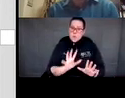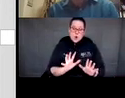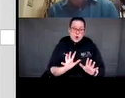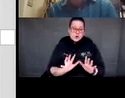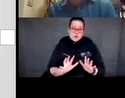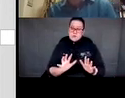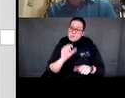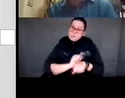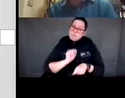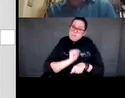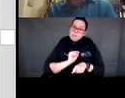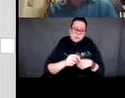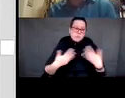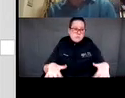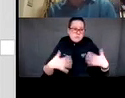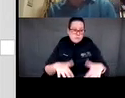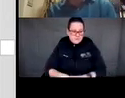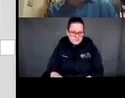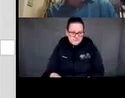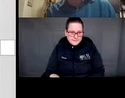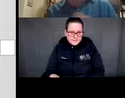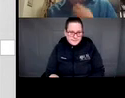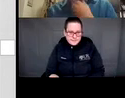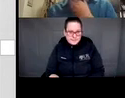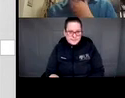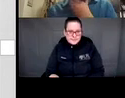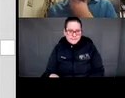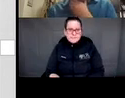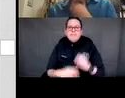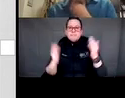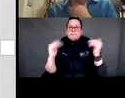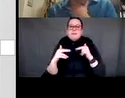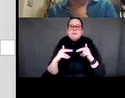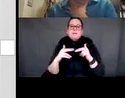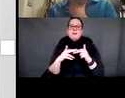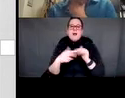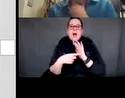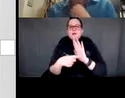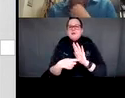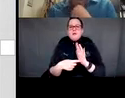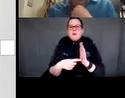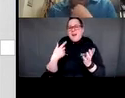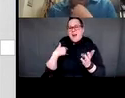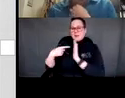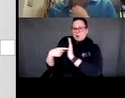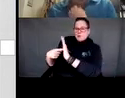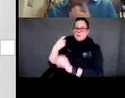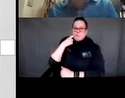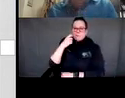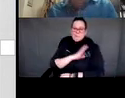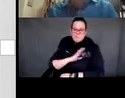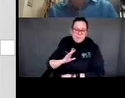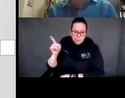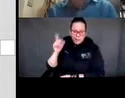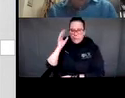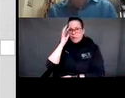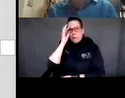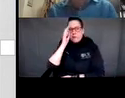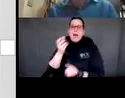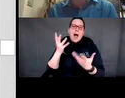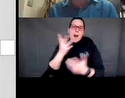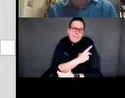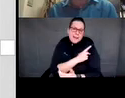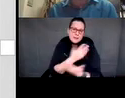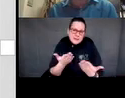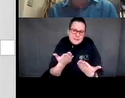do that. The next slide, I think, just gives you some indicators we share with our board this month. It just shows you our inpatient volume,